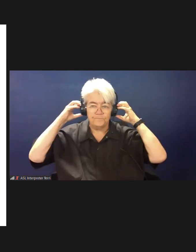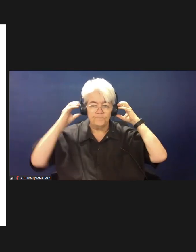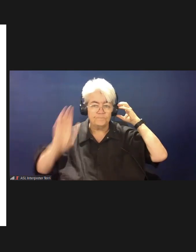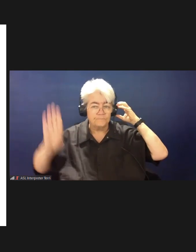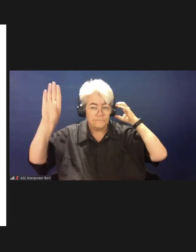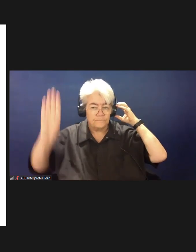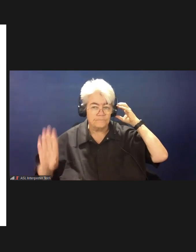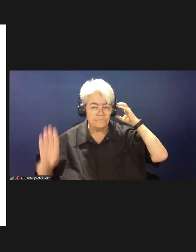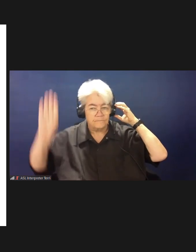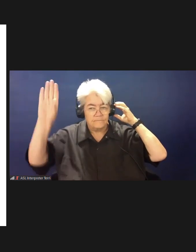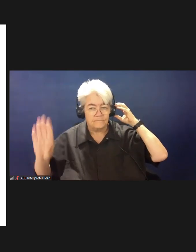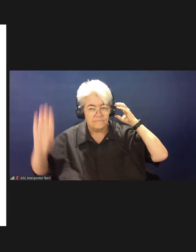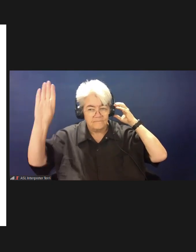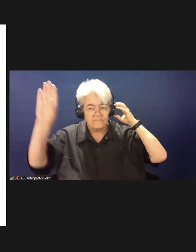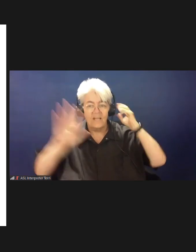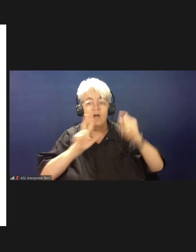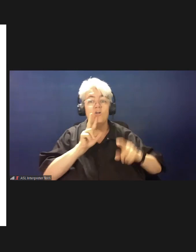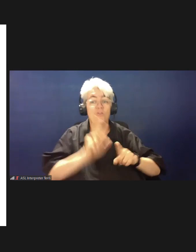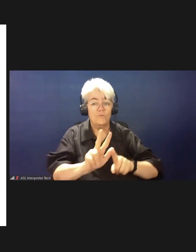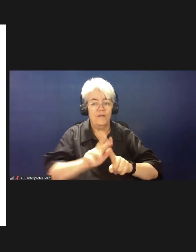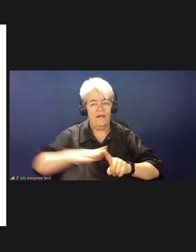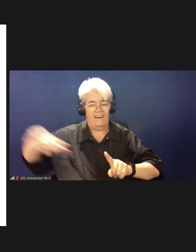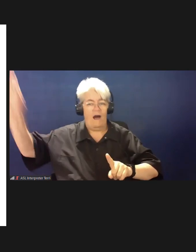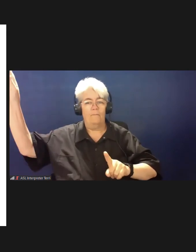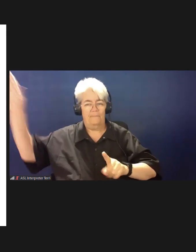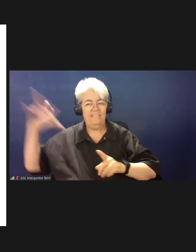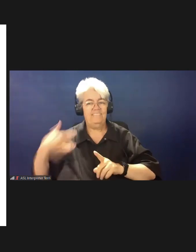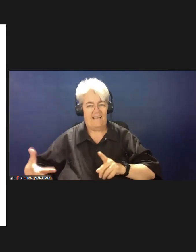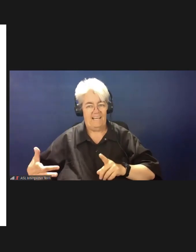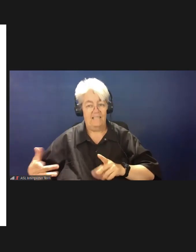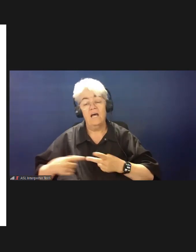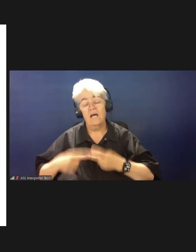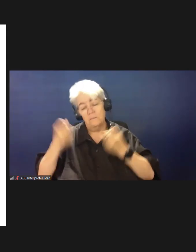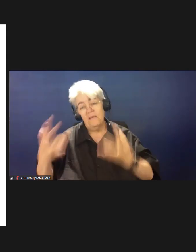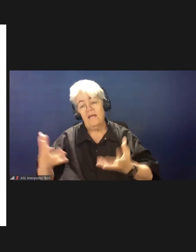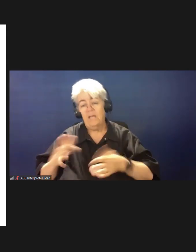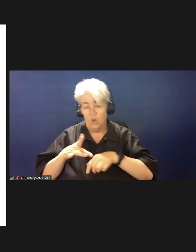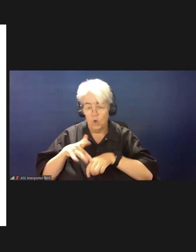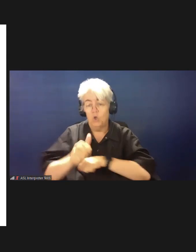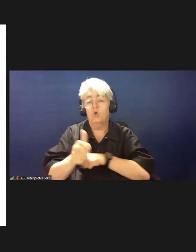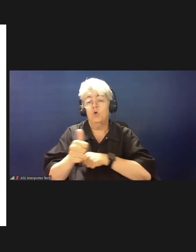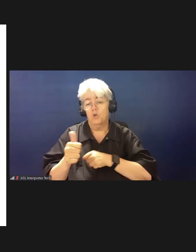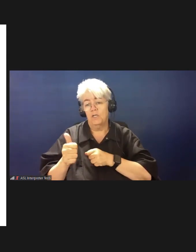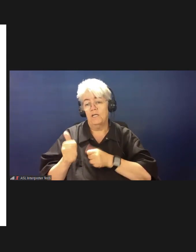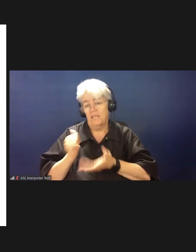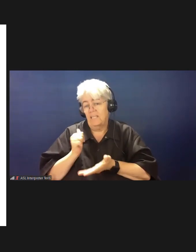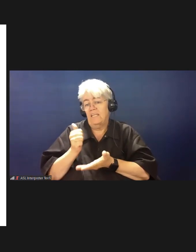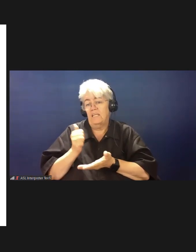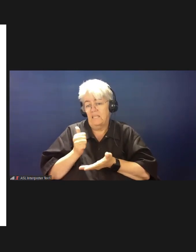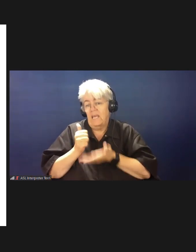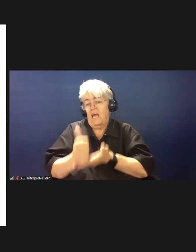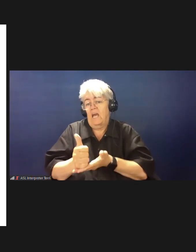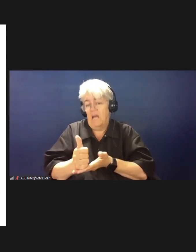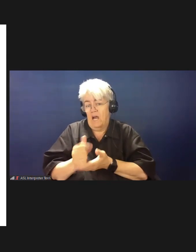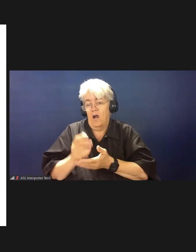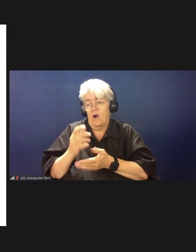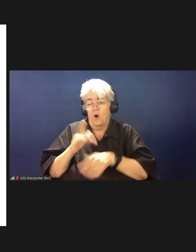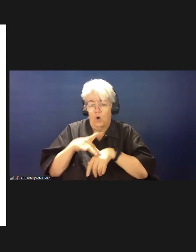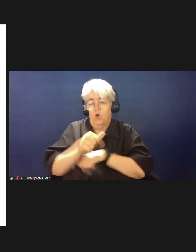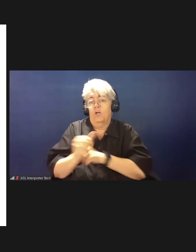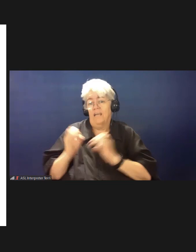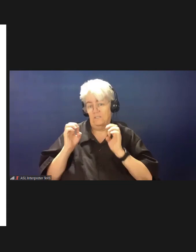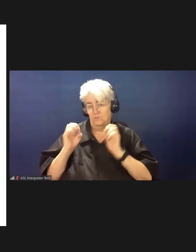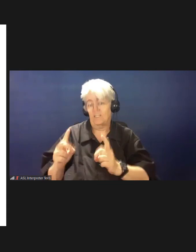for children 3 years of age of older, which you'll still see in many early care many early care and education providers